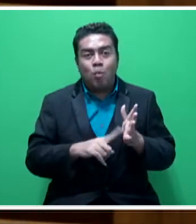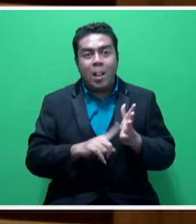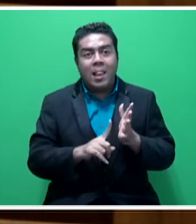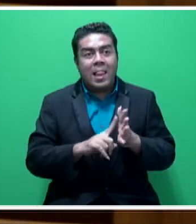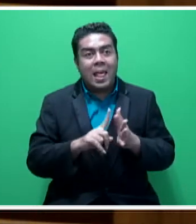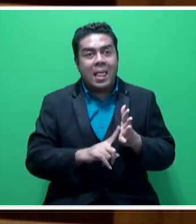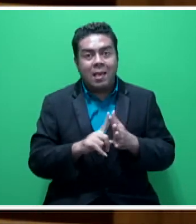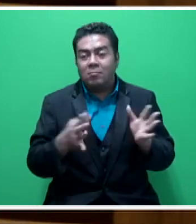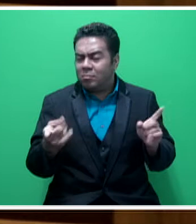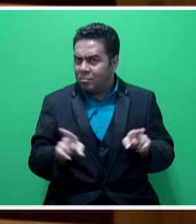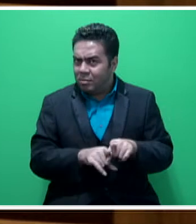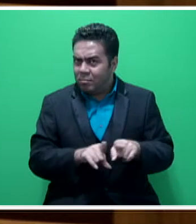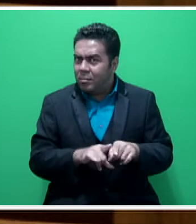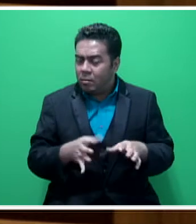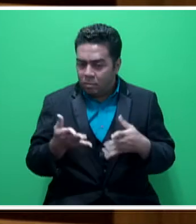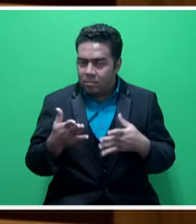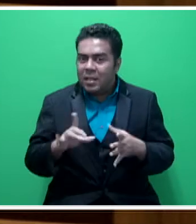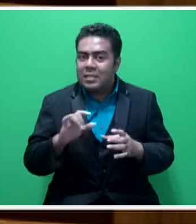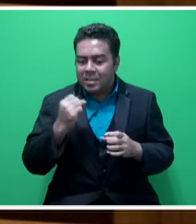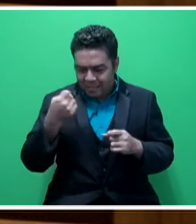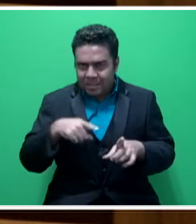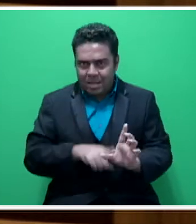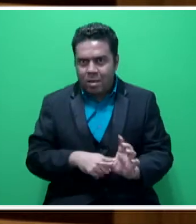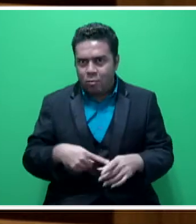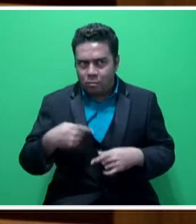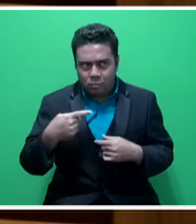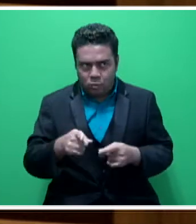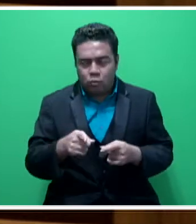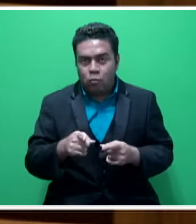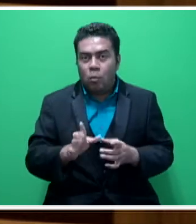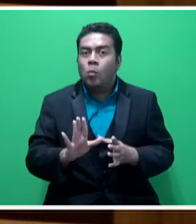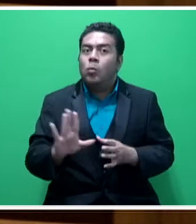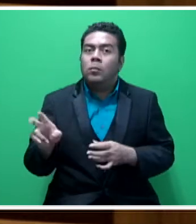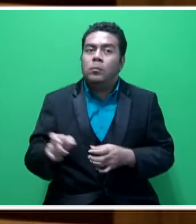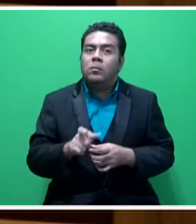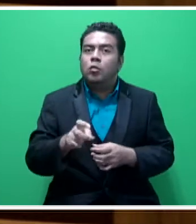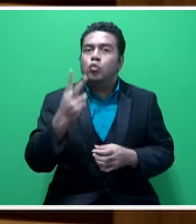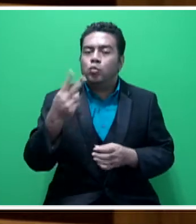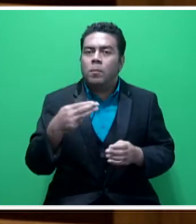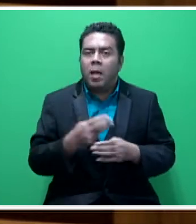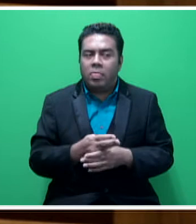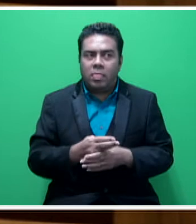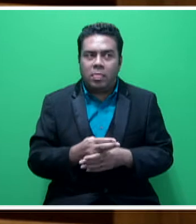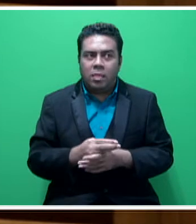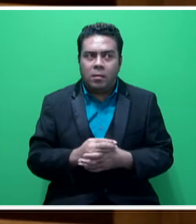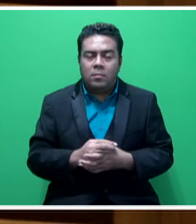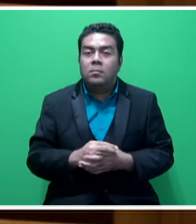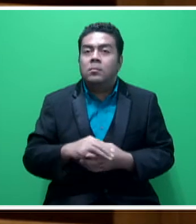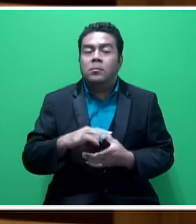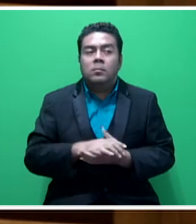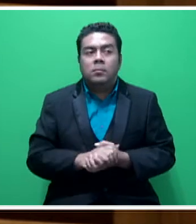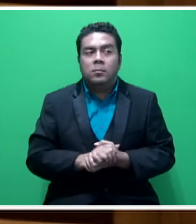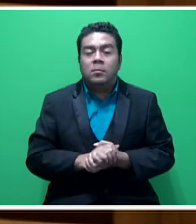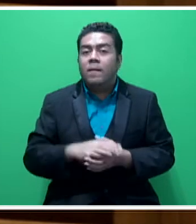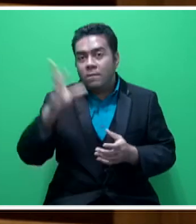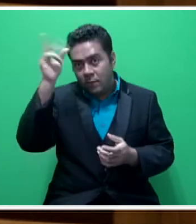sir, in September this year, 2020. And this route will operate every 2 months. Mr. Speaker, sir, the